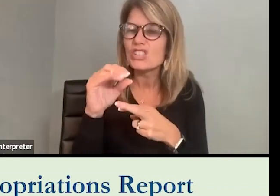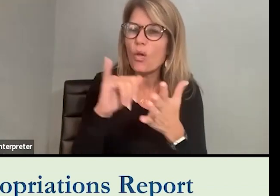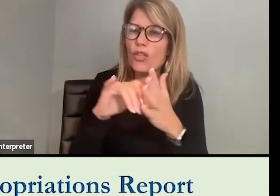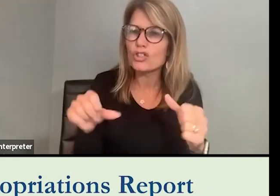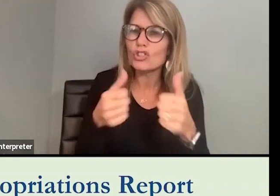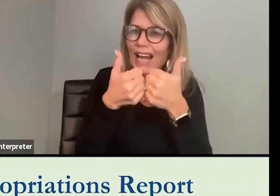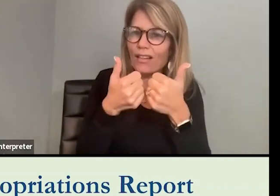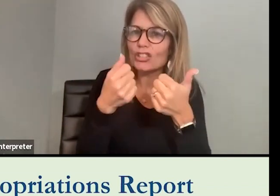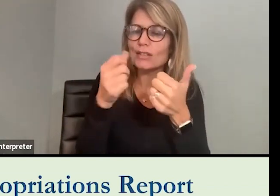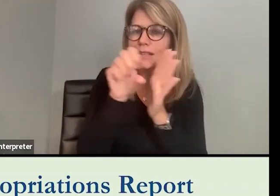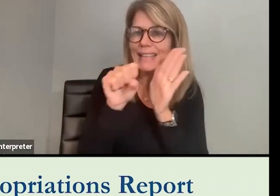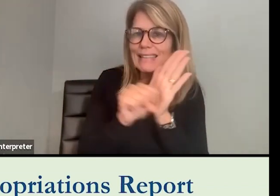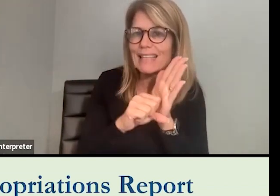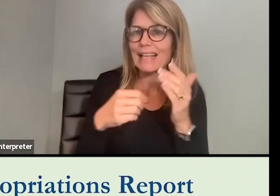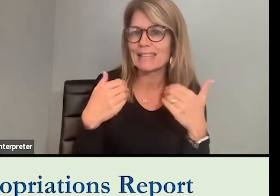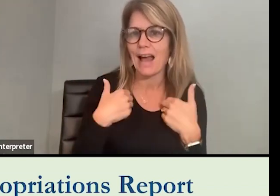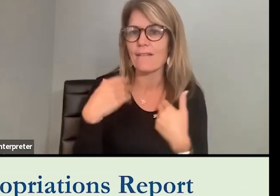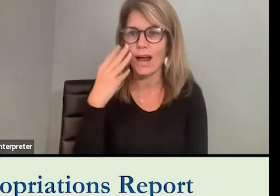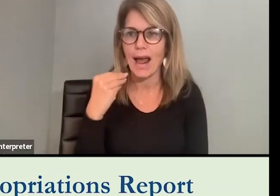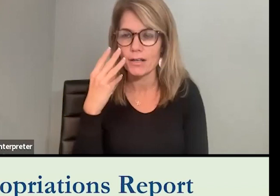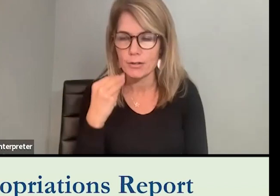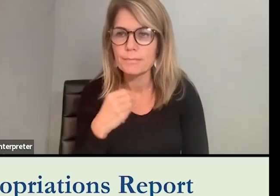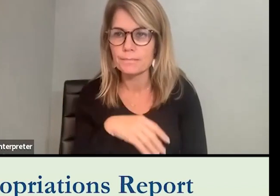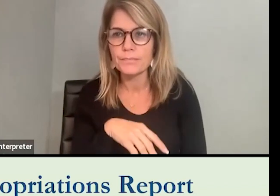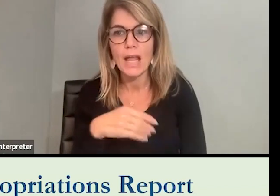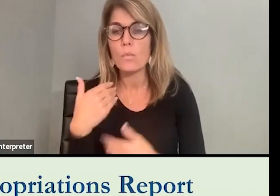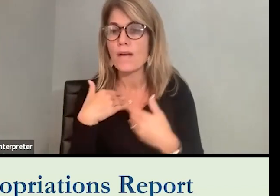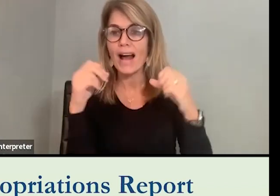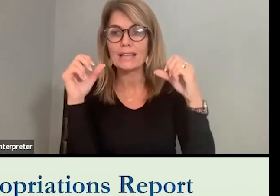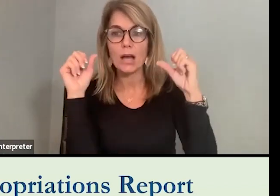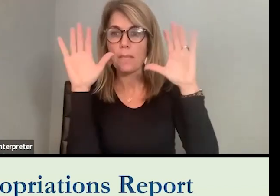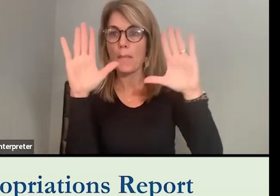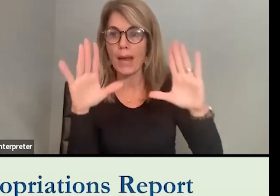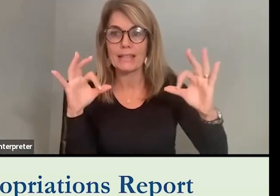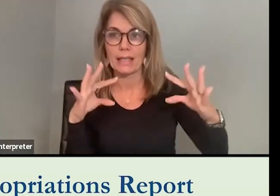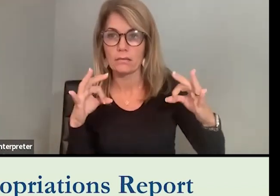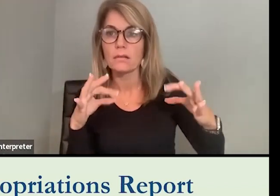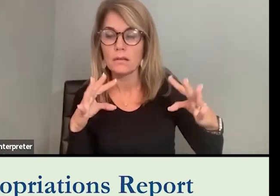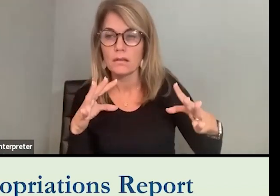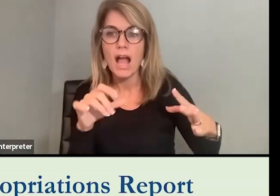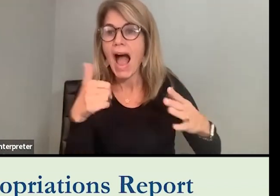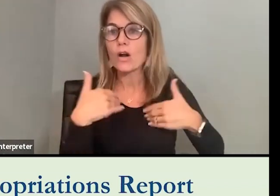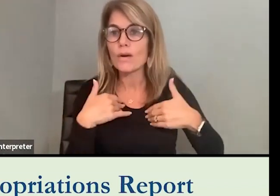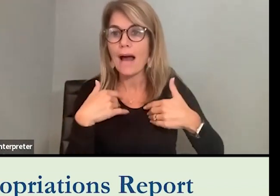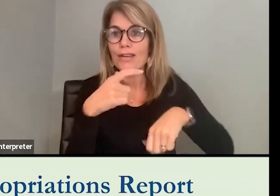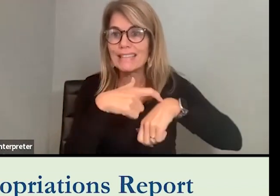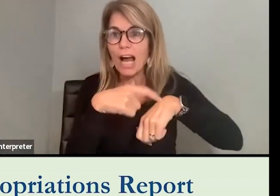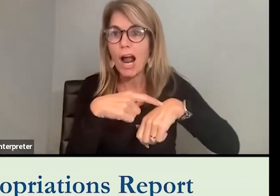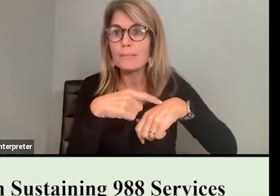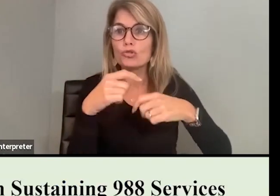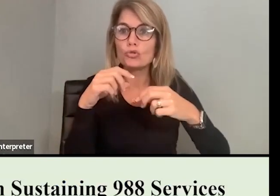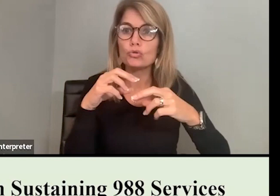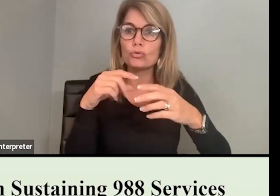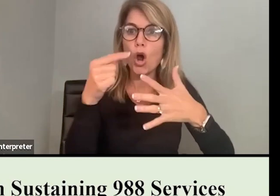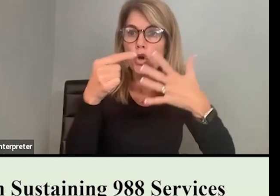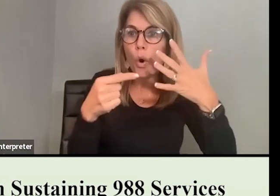have had, and we've had some pretty amazing responses. Now, I don't have time to go through every state that has done a wonderful job,